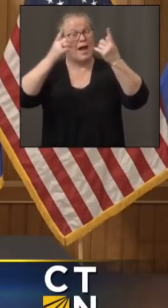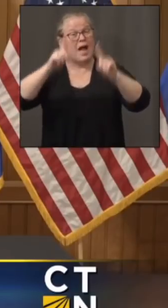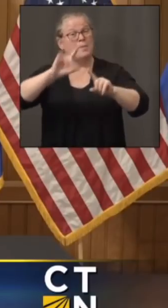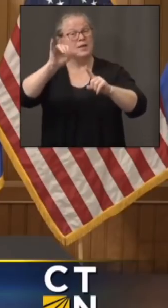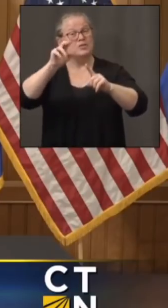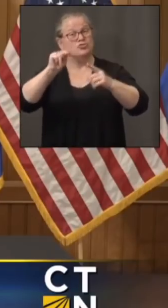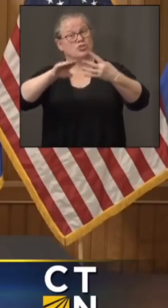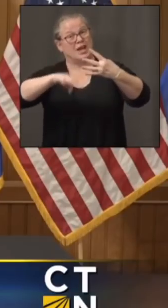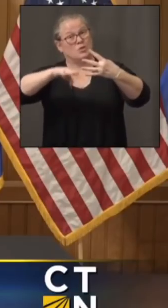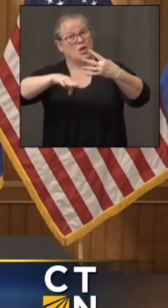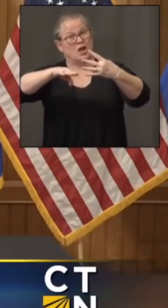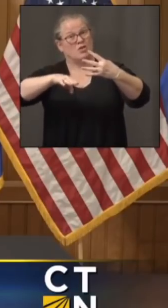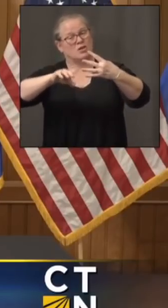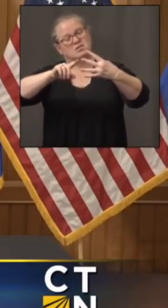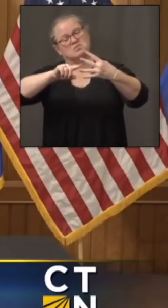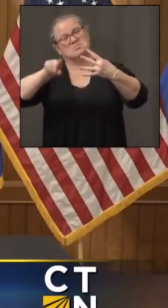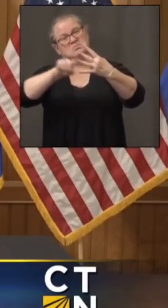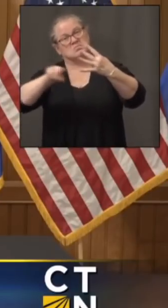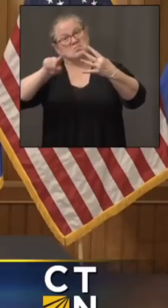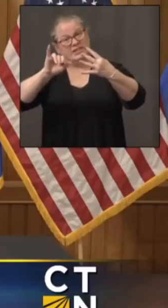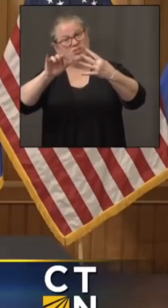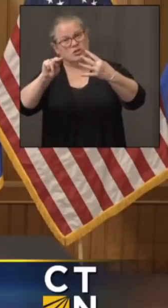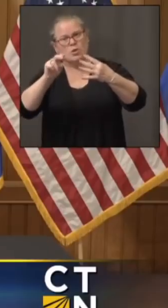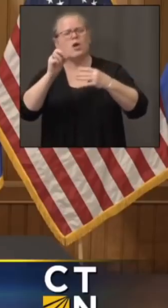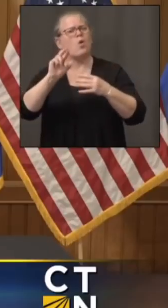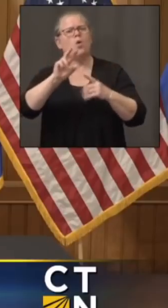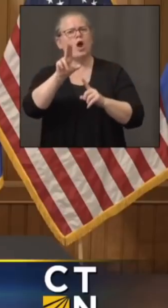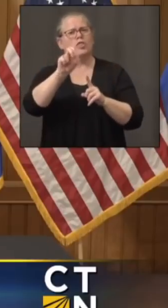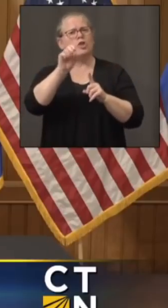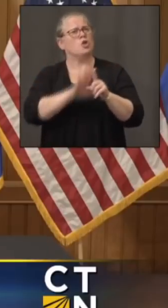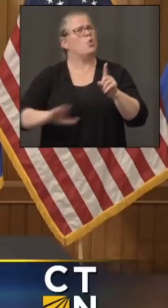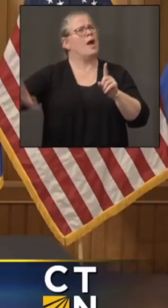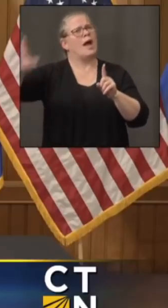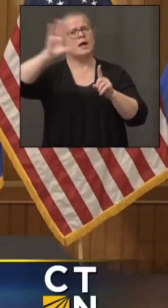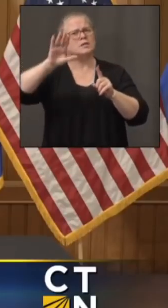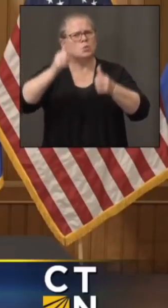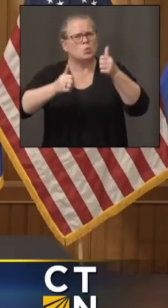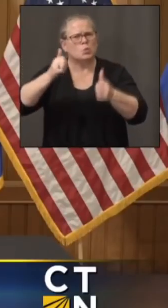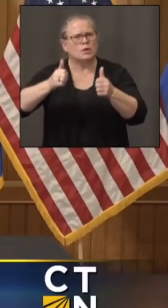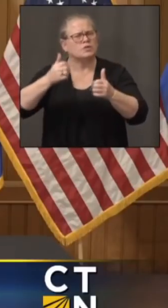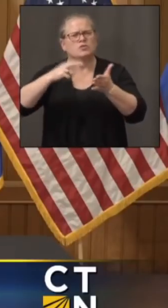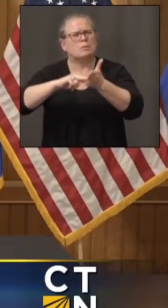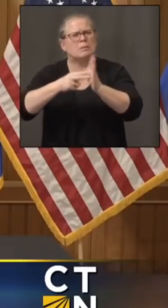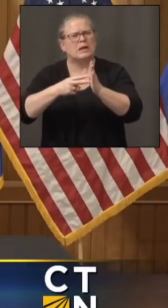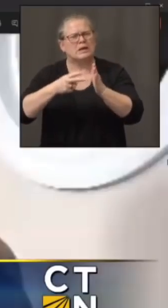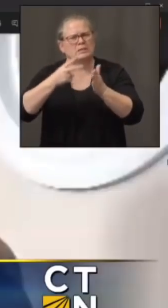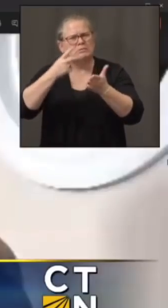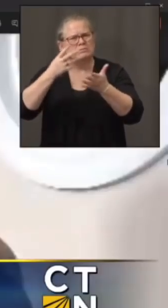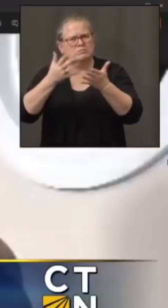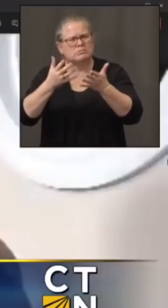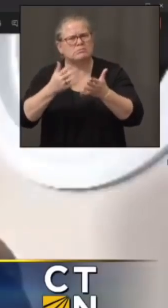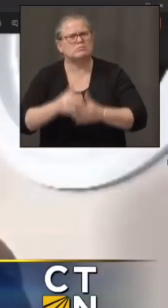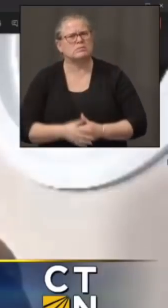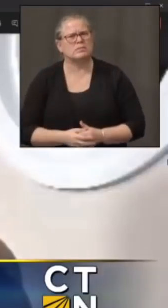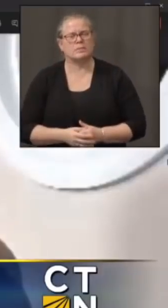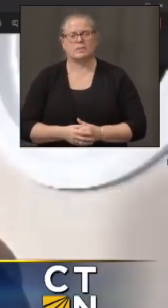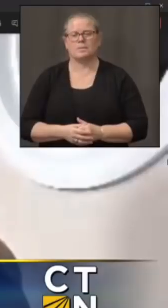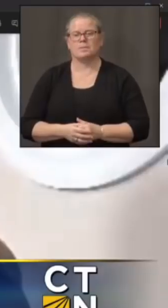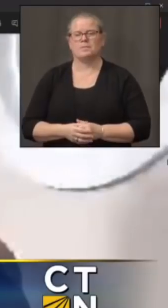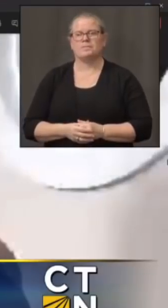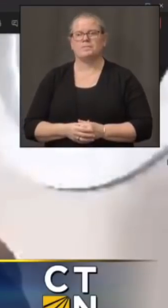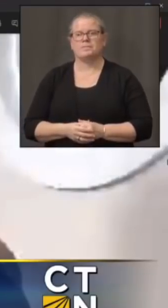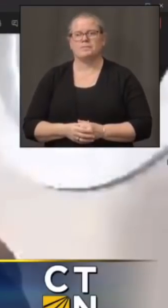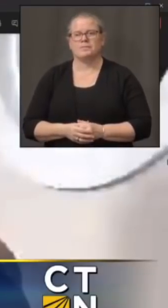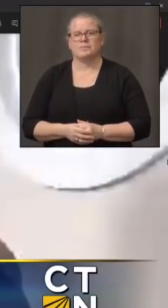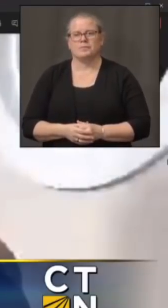peak in the country? I wasn't quite sure what you meant. Yeah, I think you're going to see the